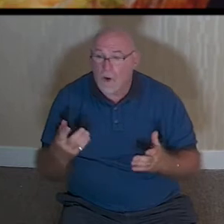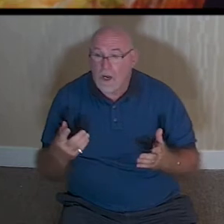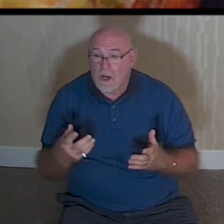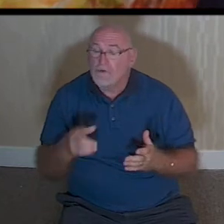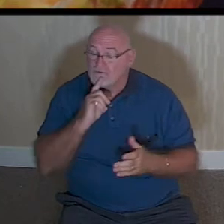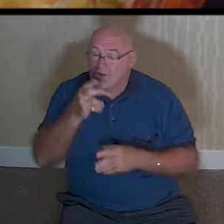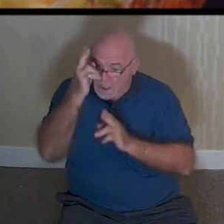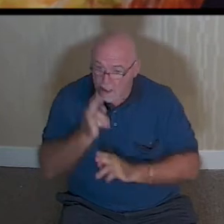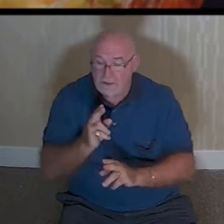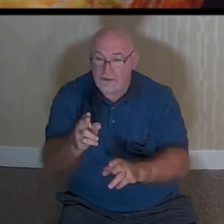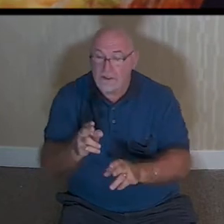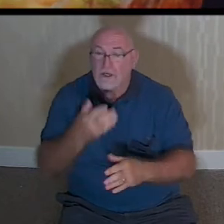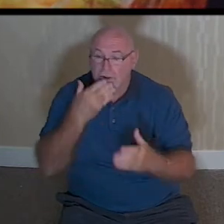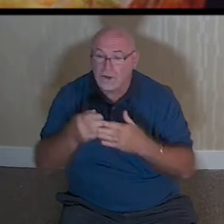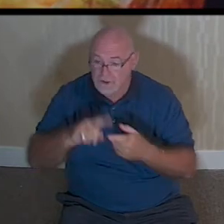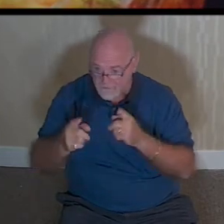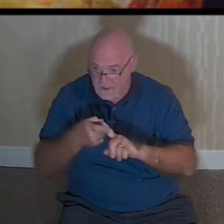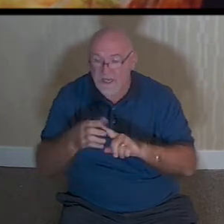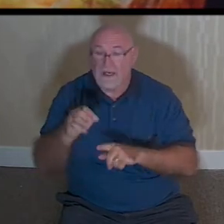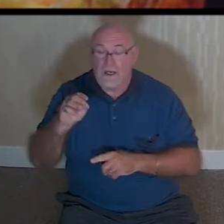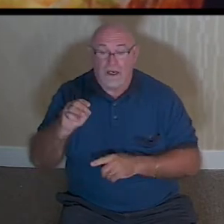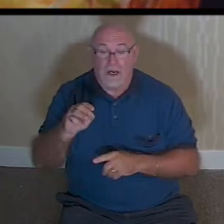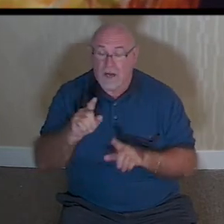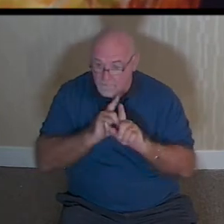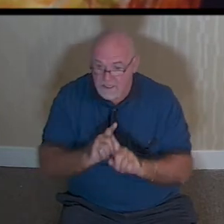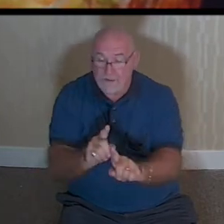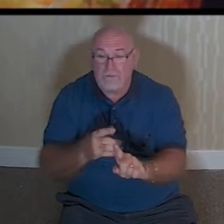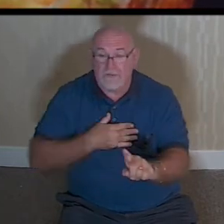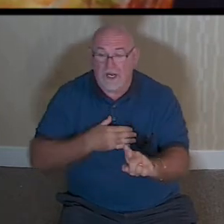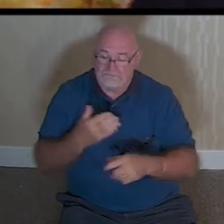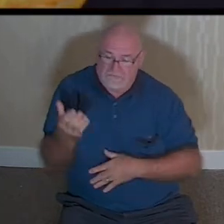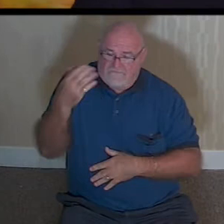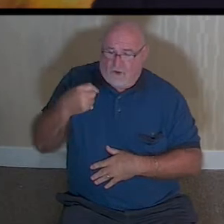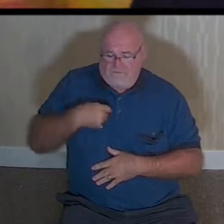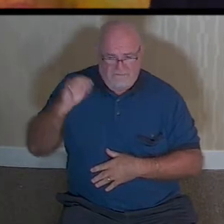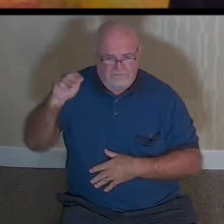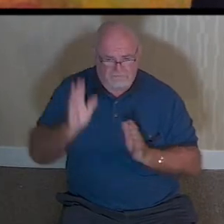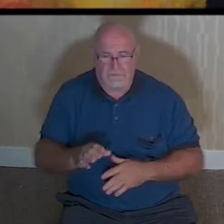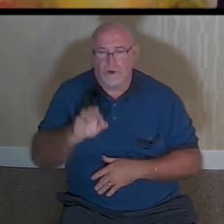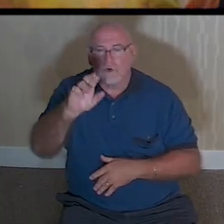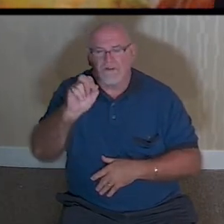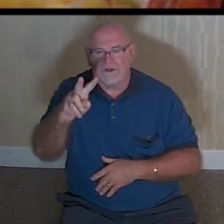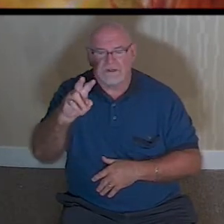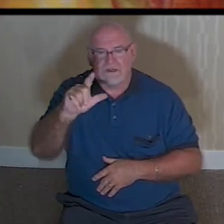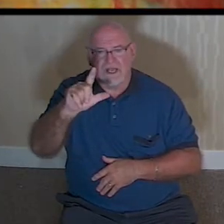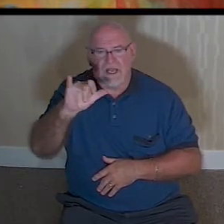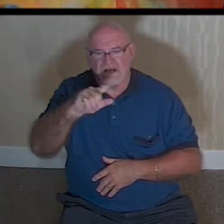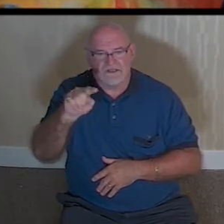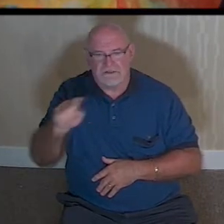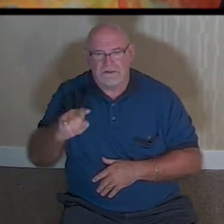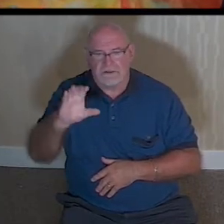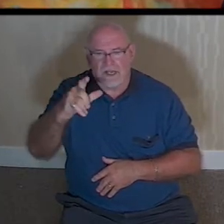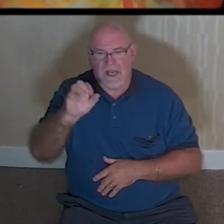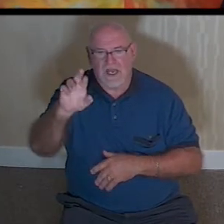wonderful, lovely friend and mentor of mine, my predecessor, Reverend Elizabeth Clare. If you were a student of